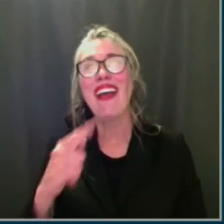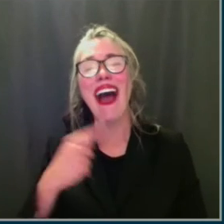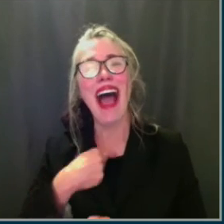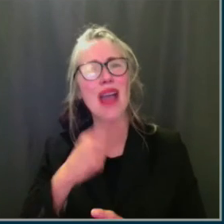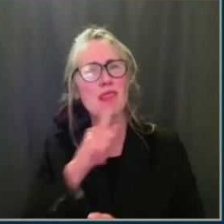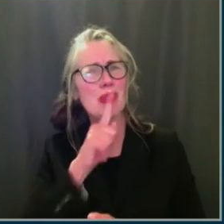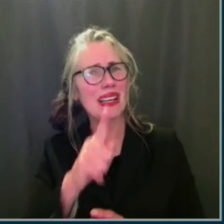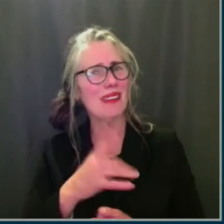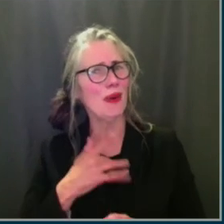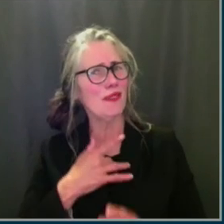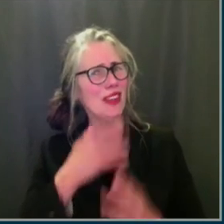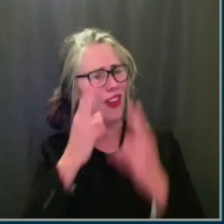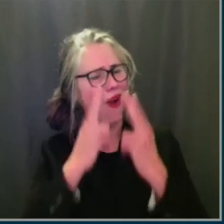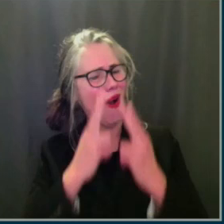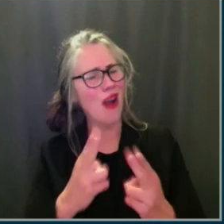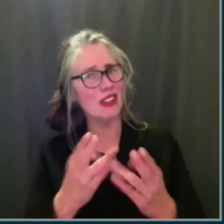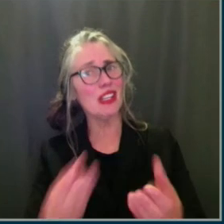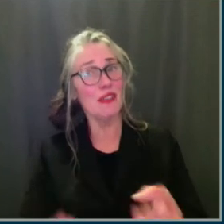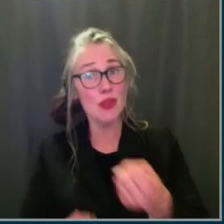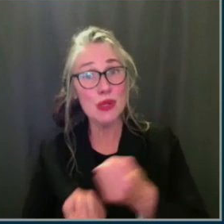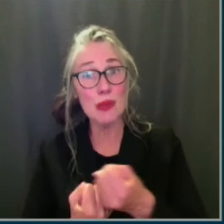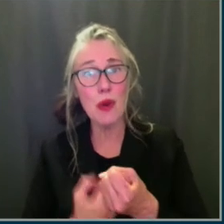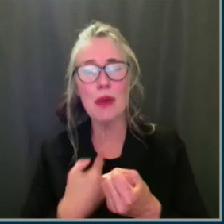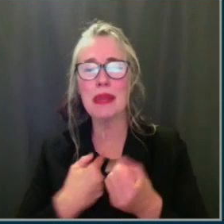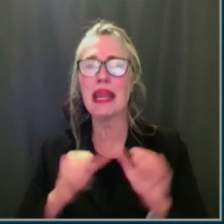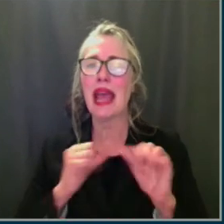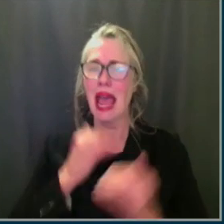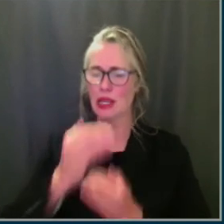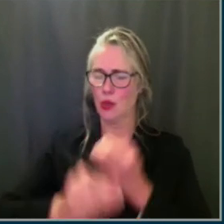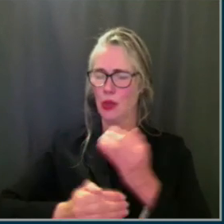I'd be honored to earn your endorsement as we go forward in keeping the